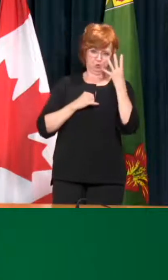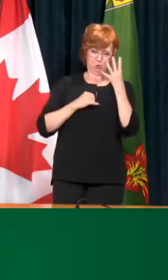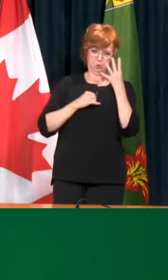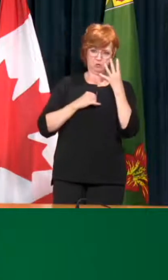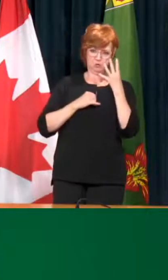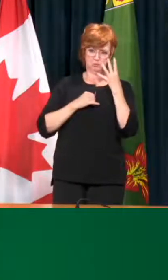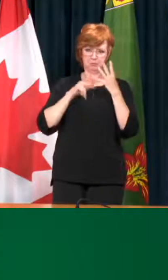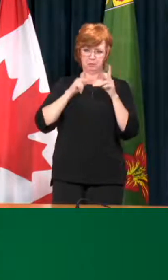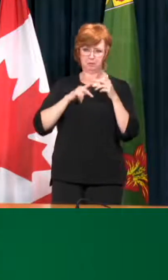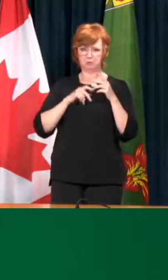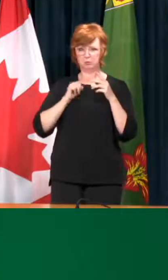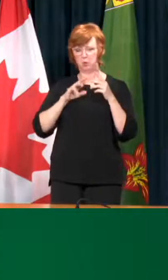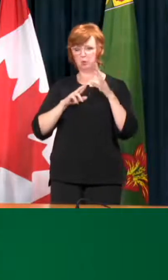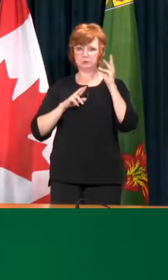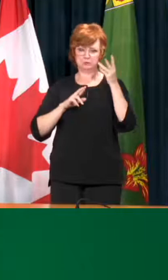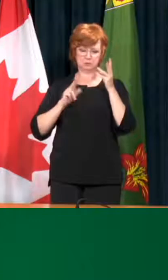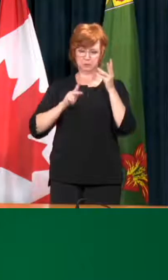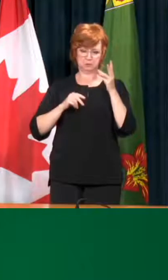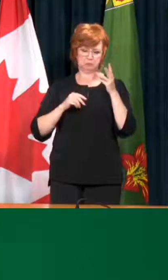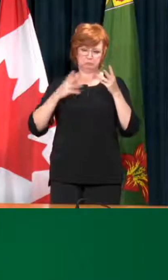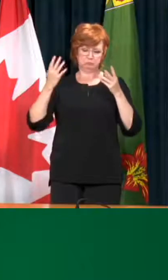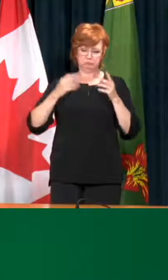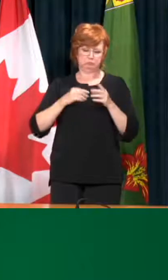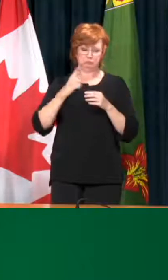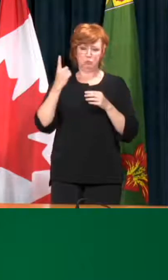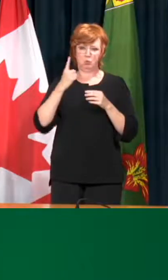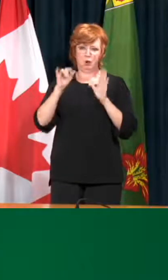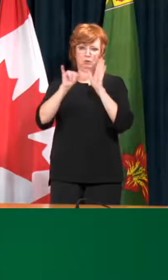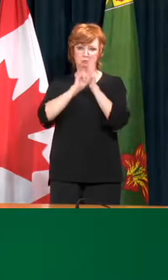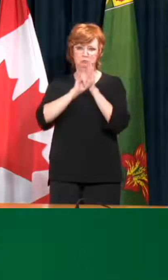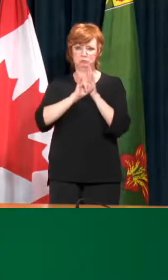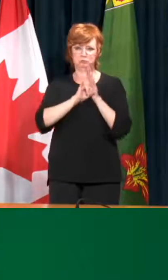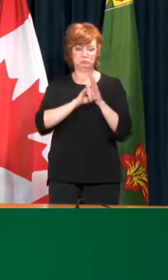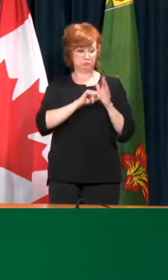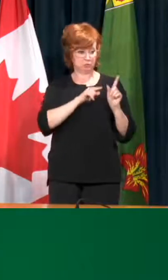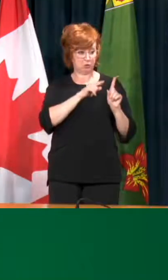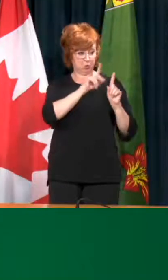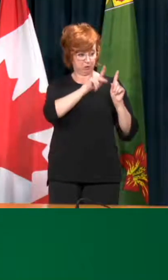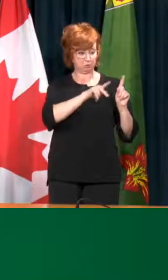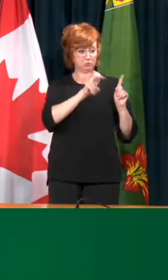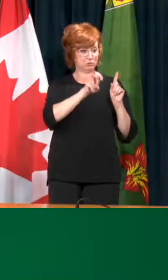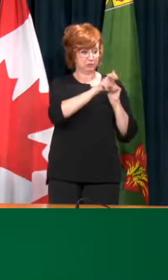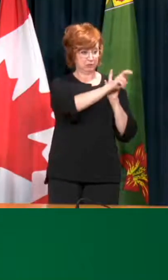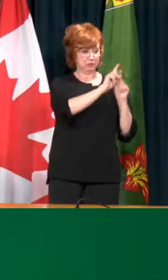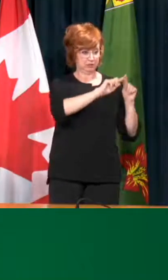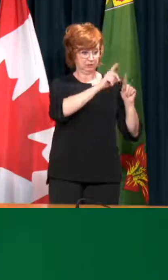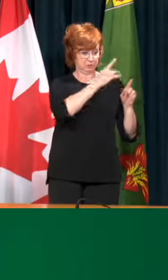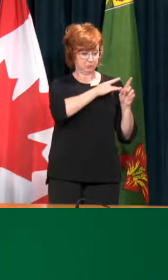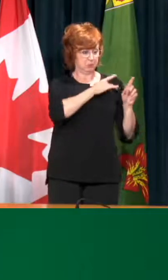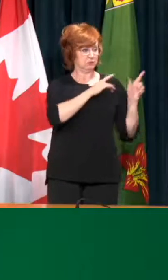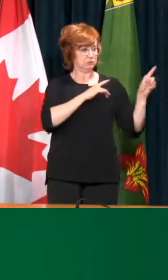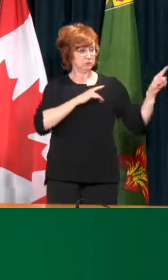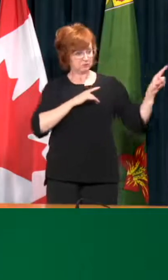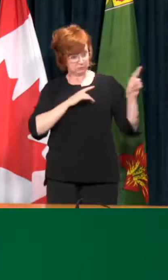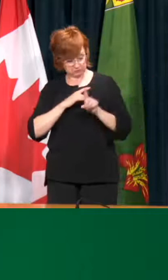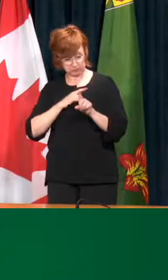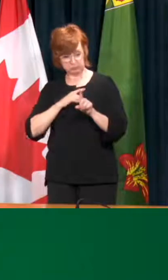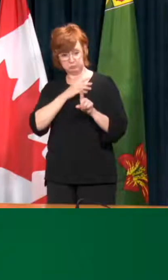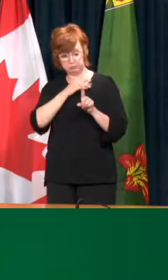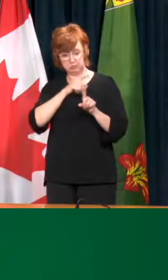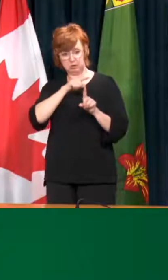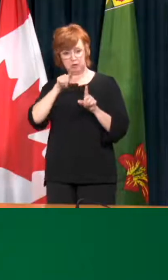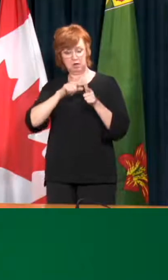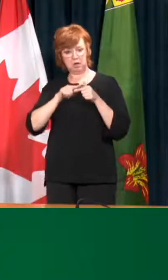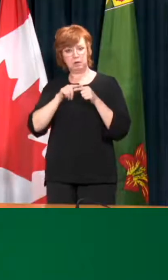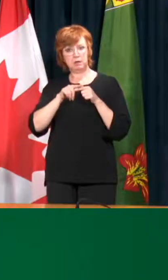another province or was exposed to another person somewhere, and then that person had 10 close contacts,